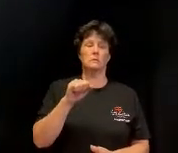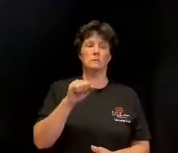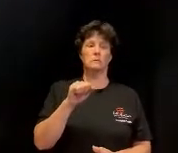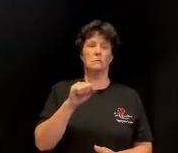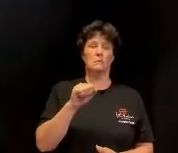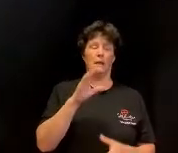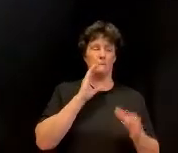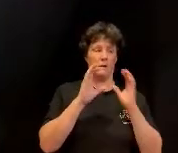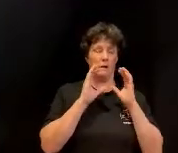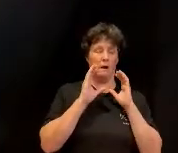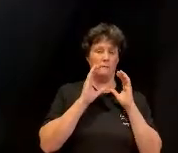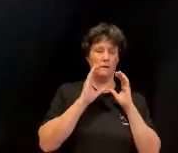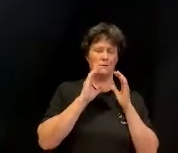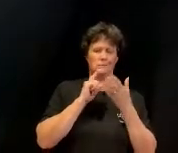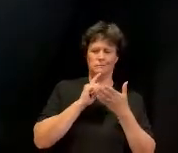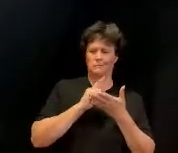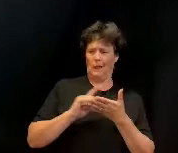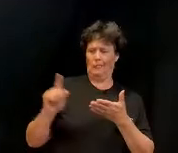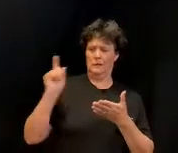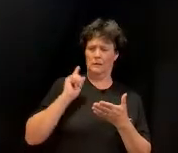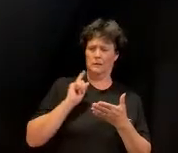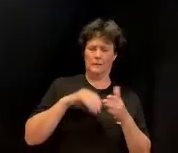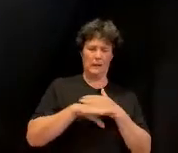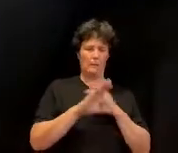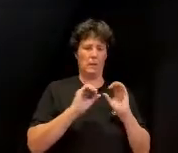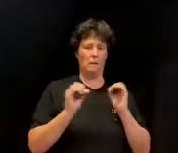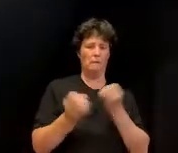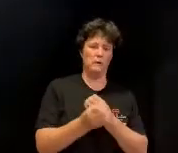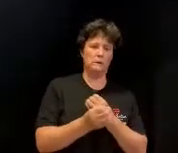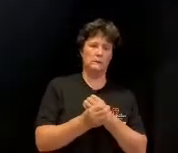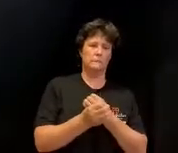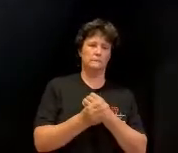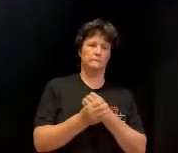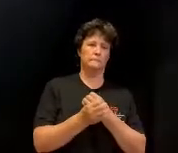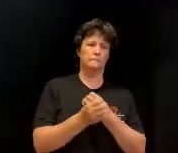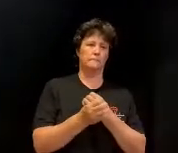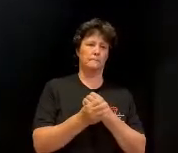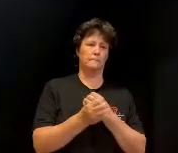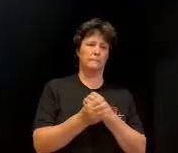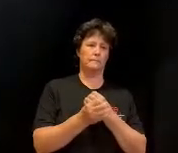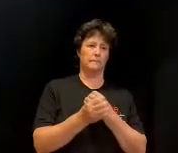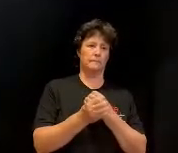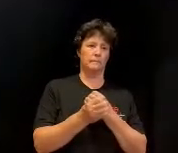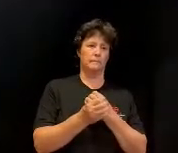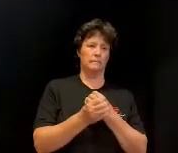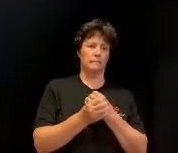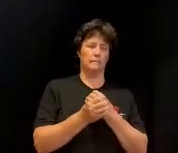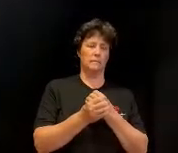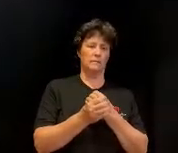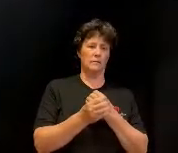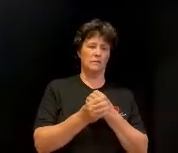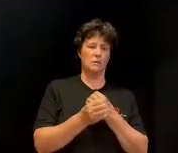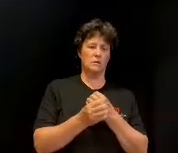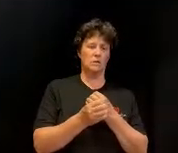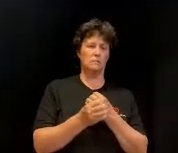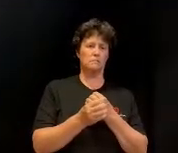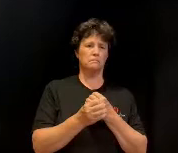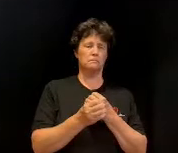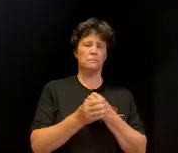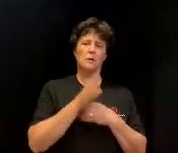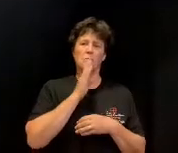conversation with somebody the other day, and they were in my office and just sorting through some things in their life, and they're new